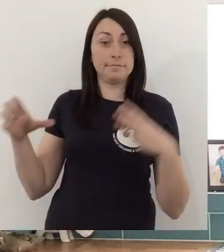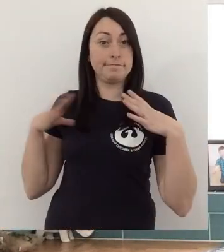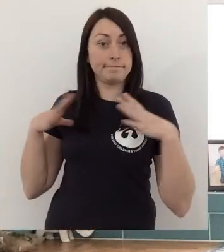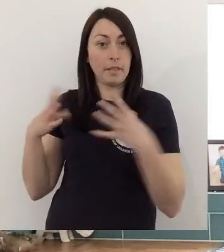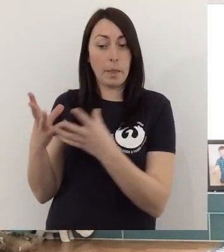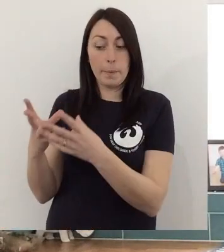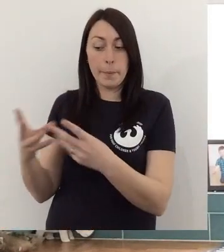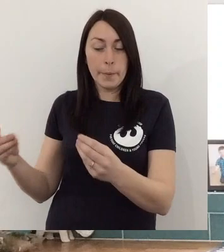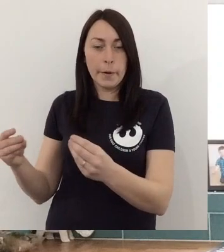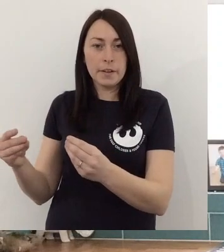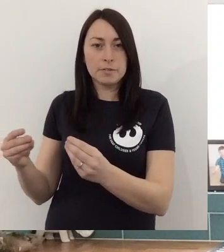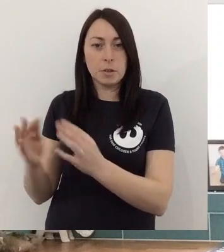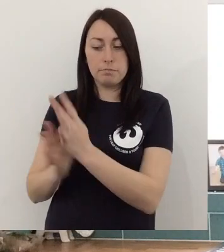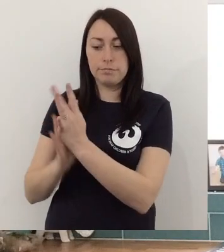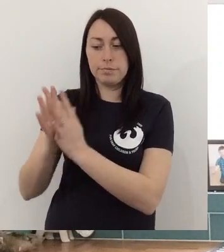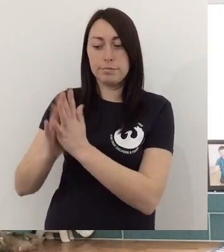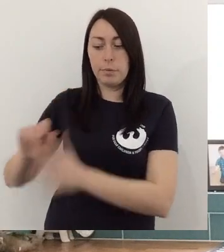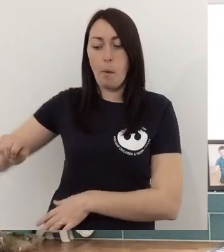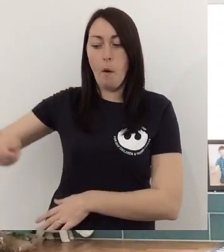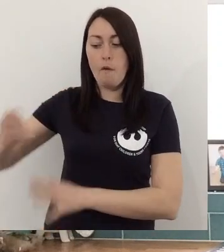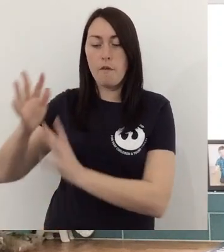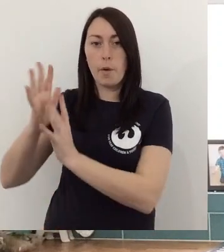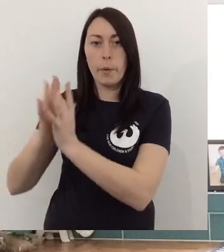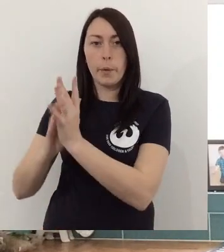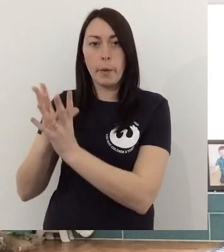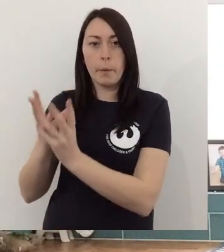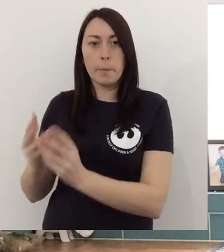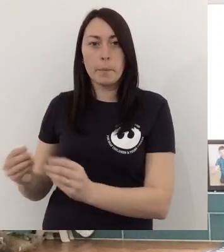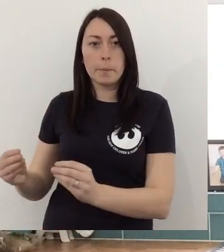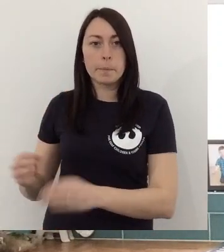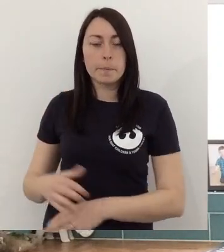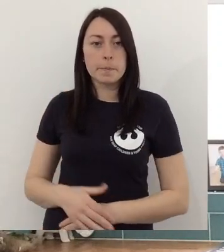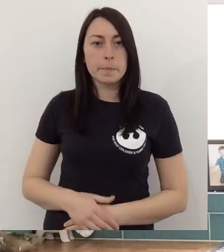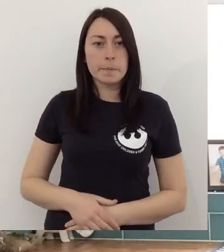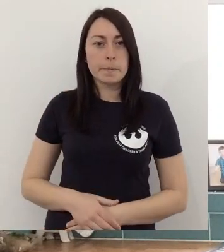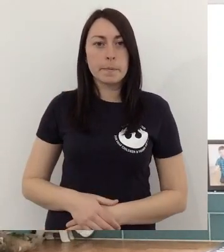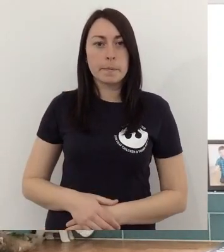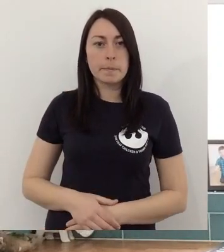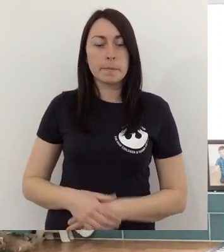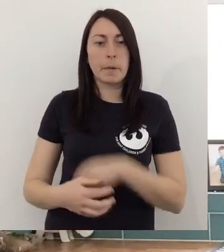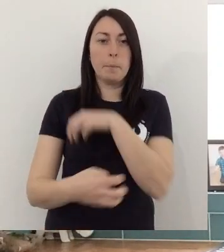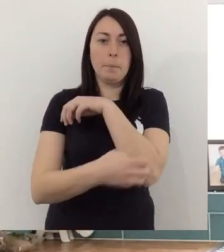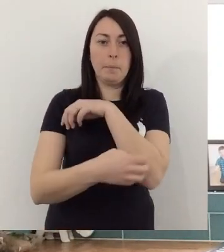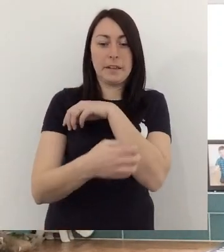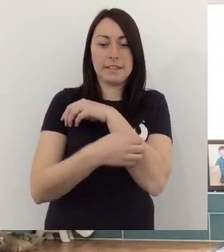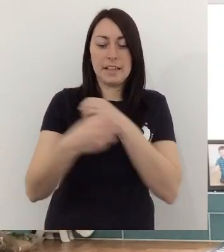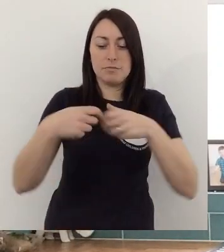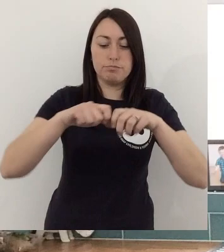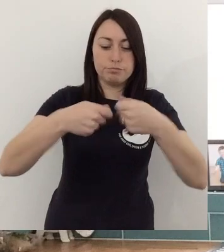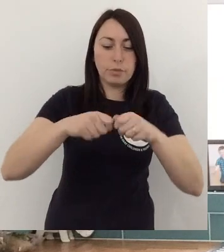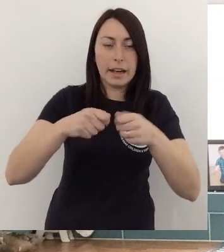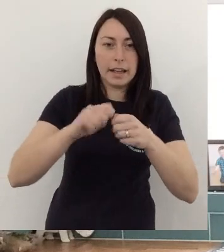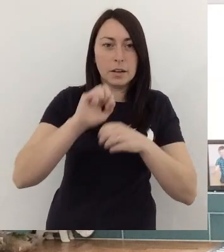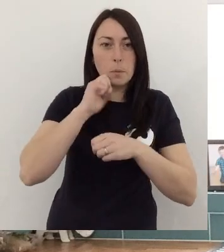So that's all melted, so I'm just going to turn the heat off while I finish off breaking the last of my biscuits up.